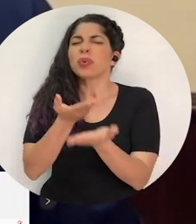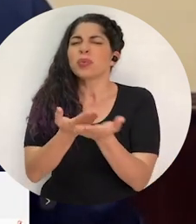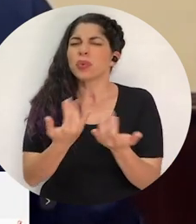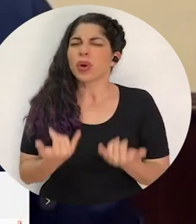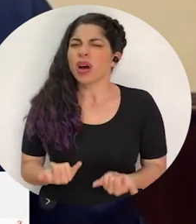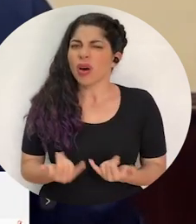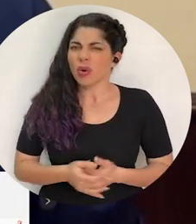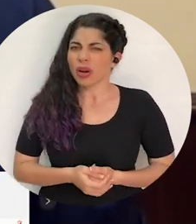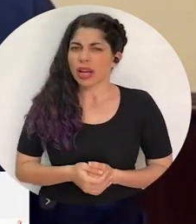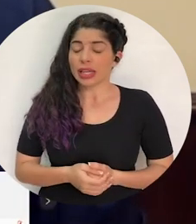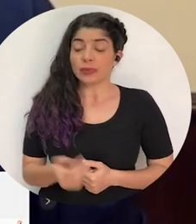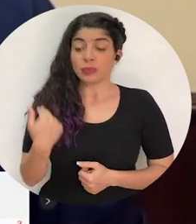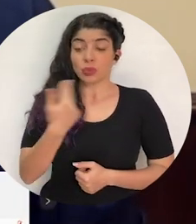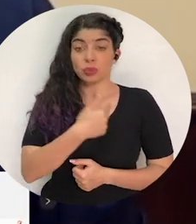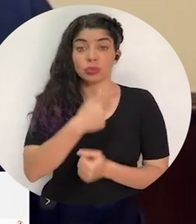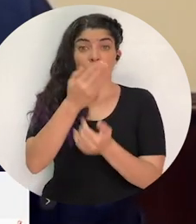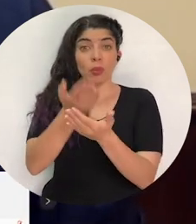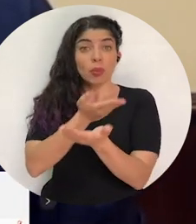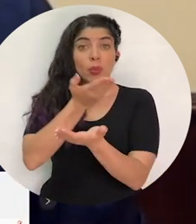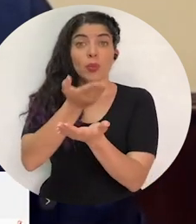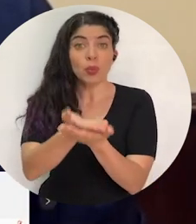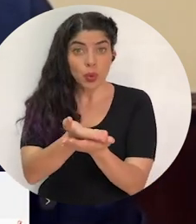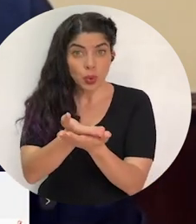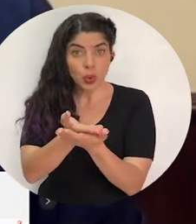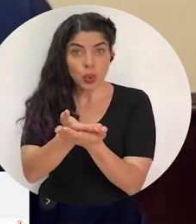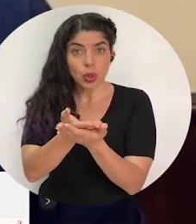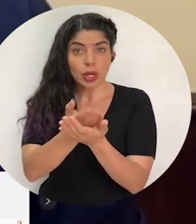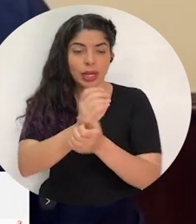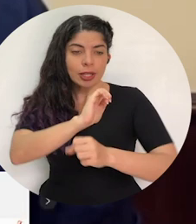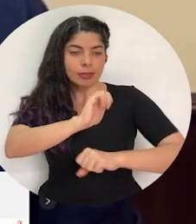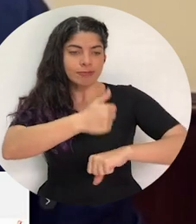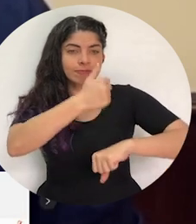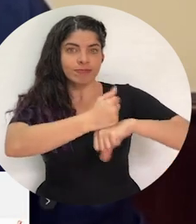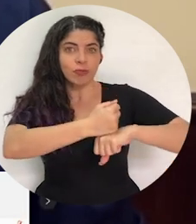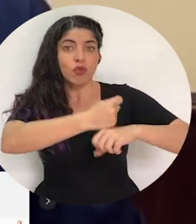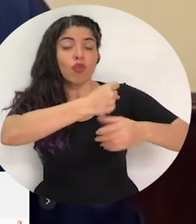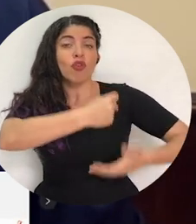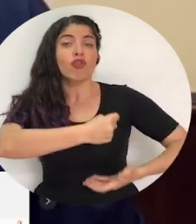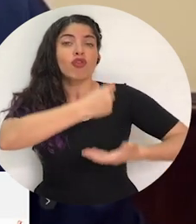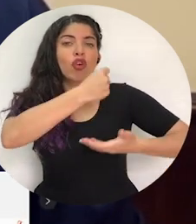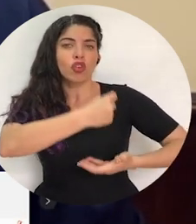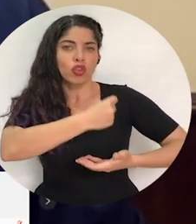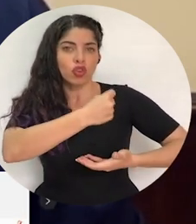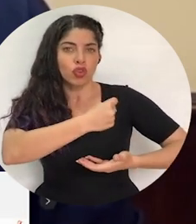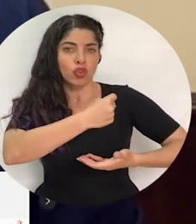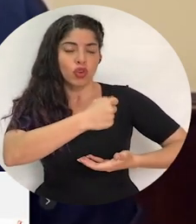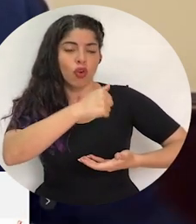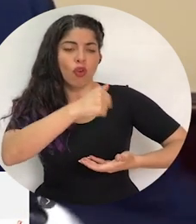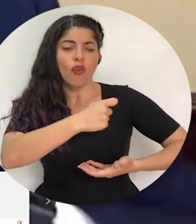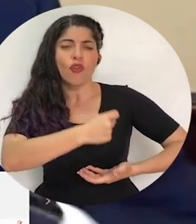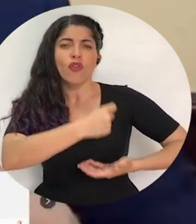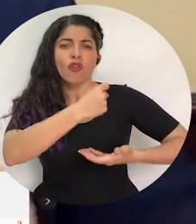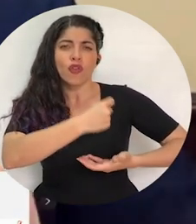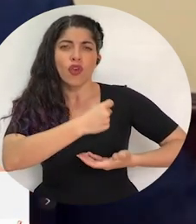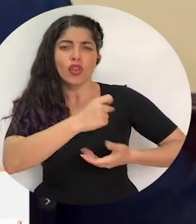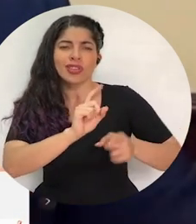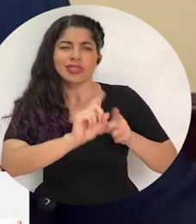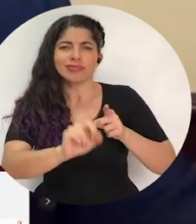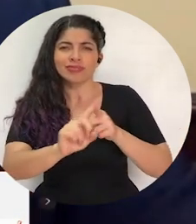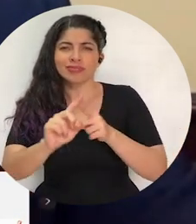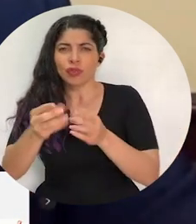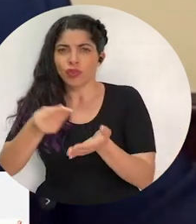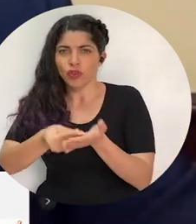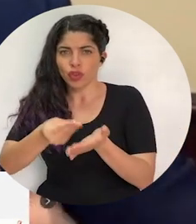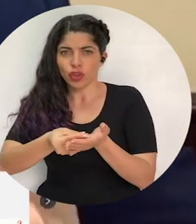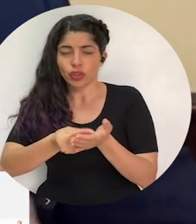proposing? We are proposing to create a fund with many